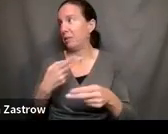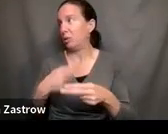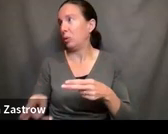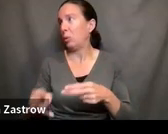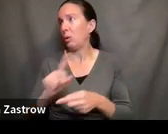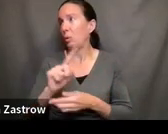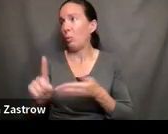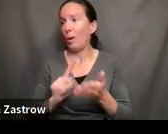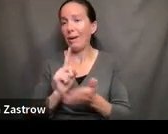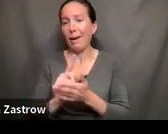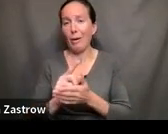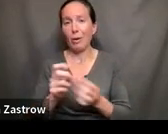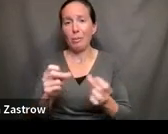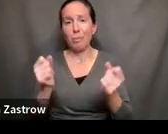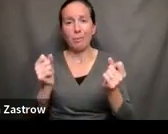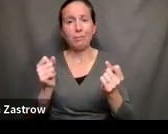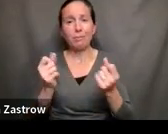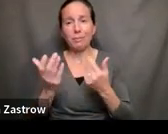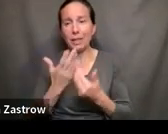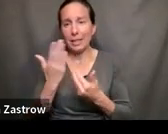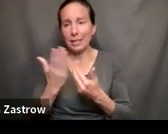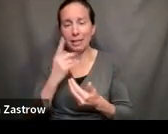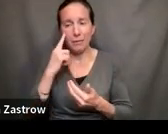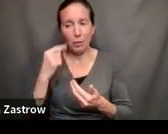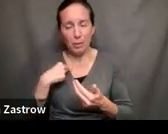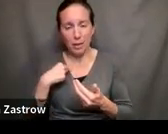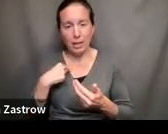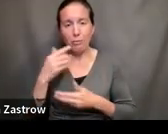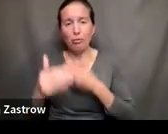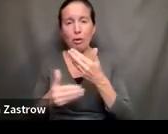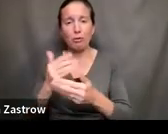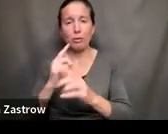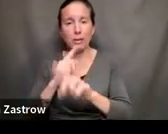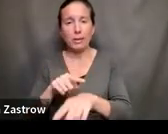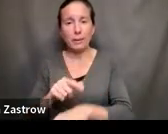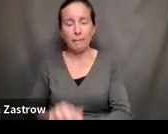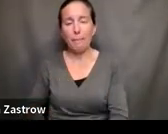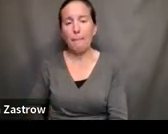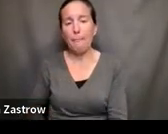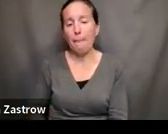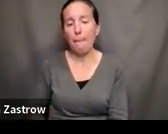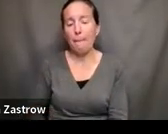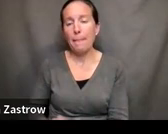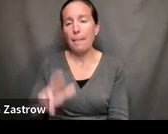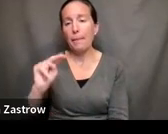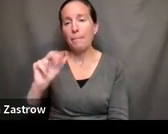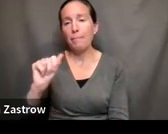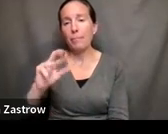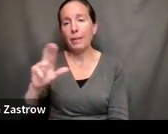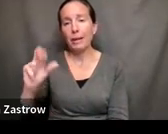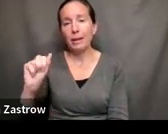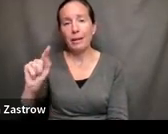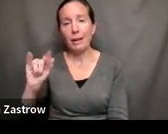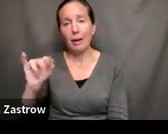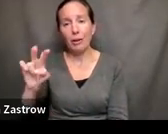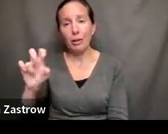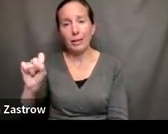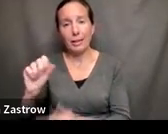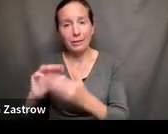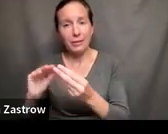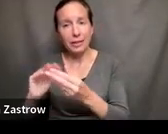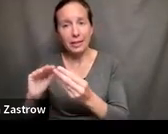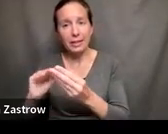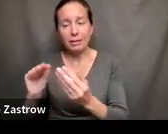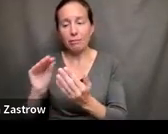tops to do a progress report. And we had to write narratives and everything, but I had my data right